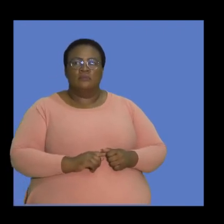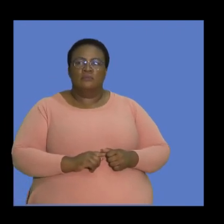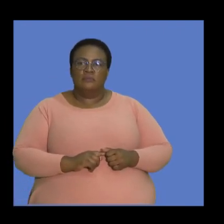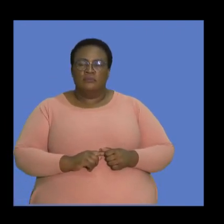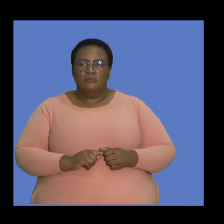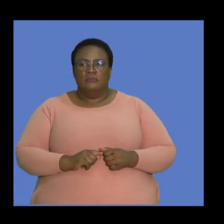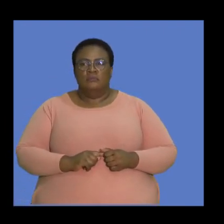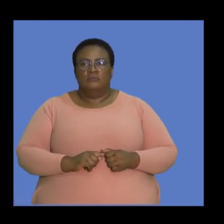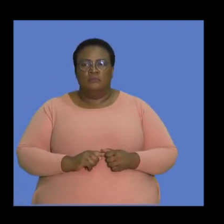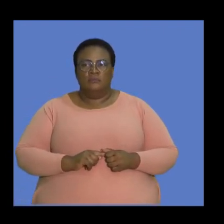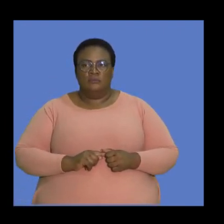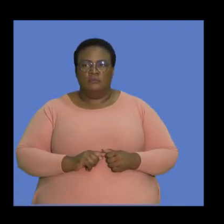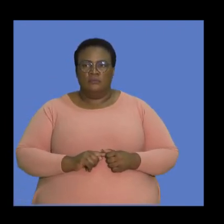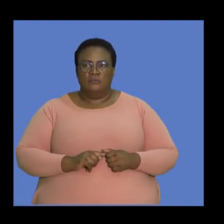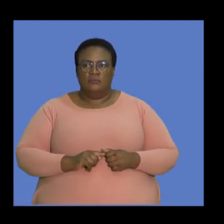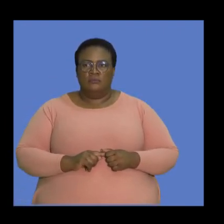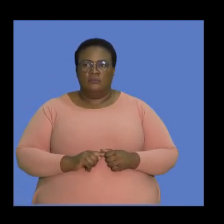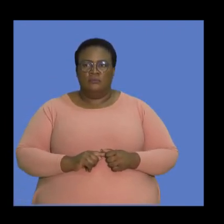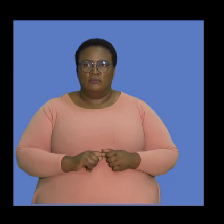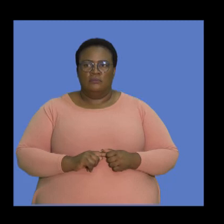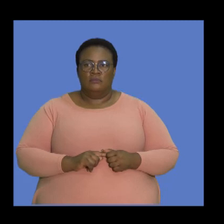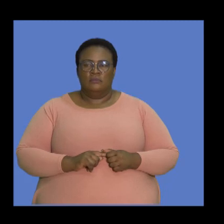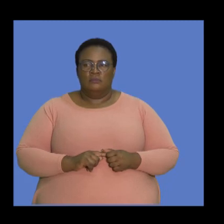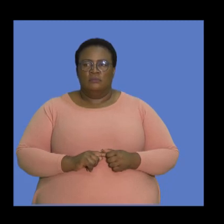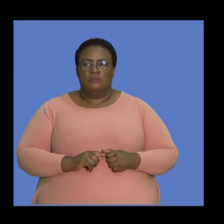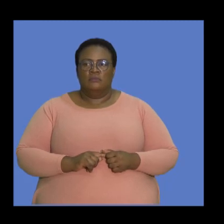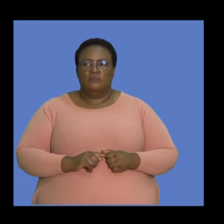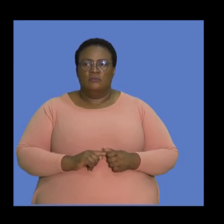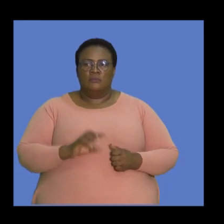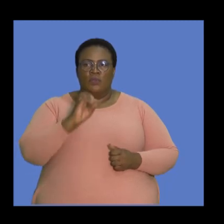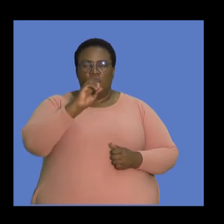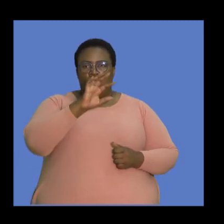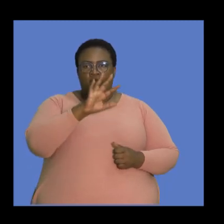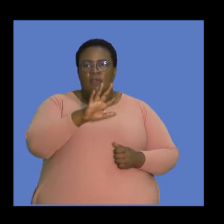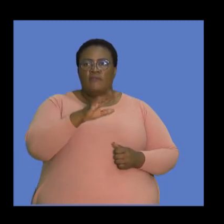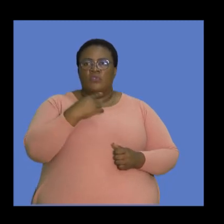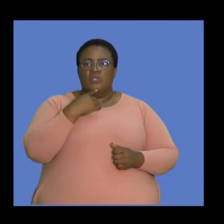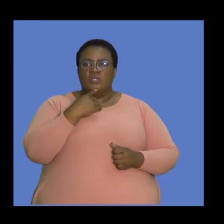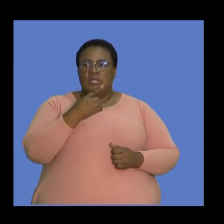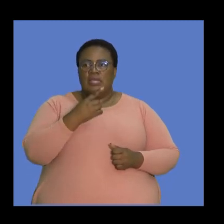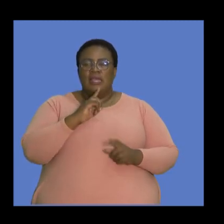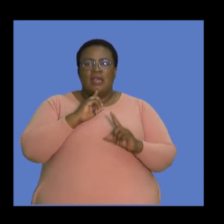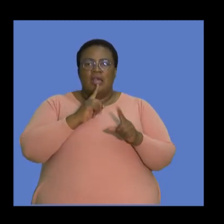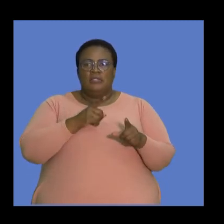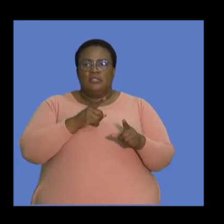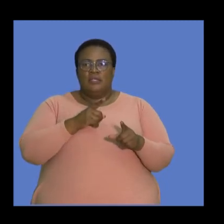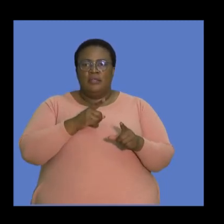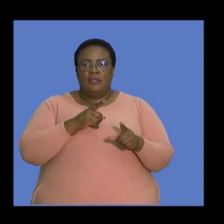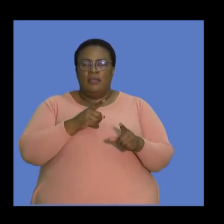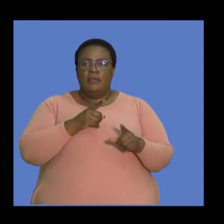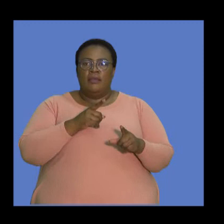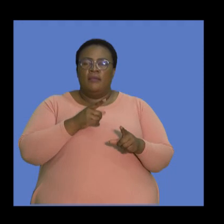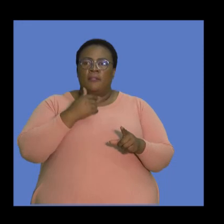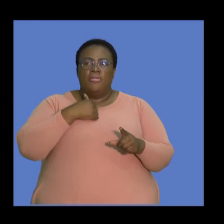just say shift that, I go up there, remove the 3, put my 5 there, and then I will just say answer. You